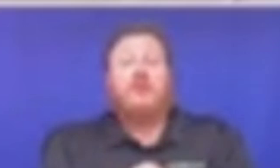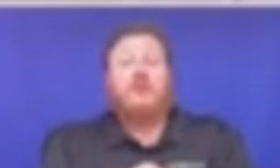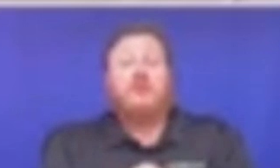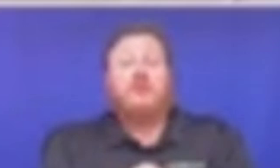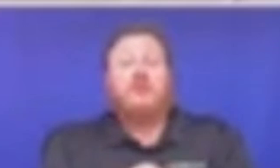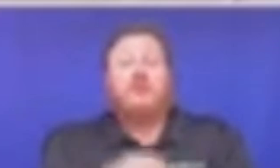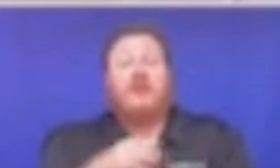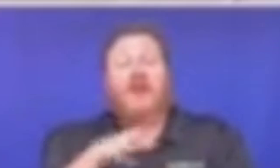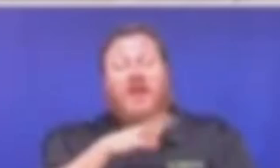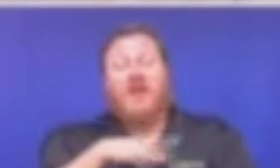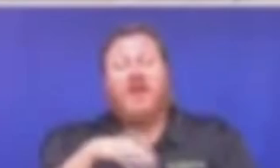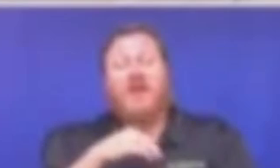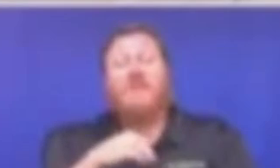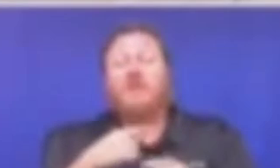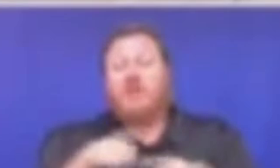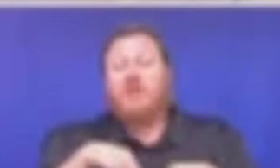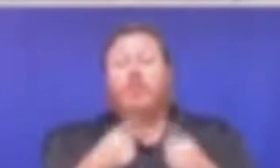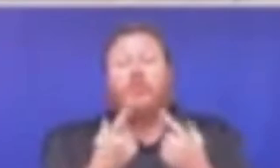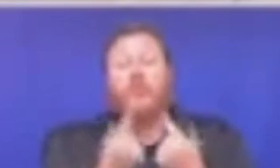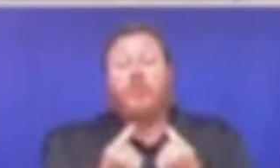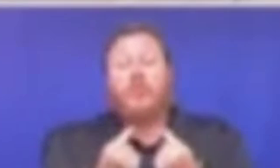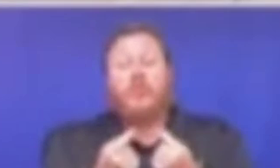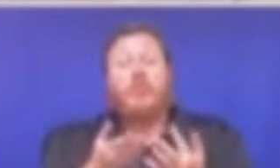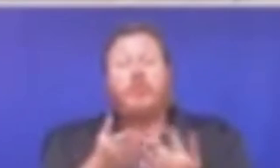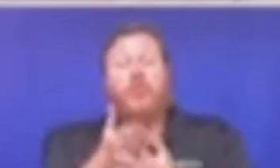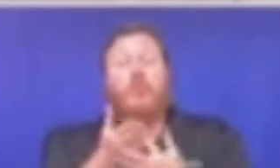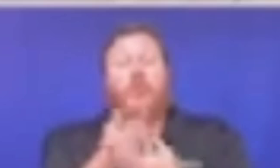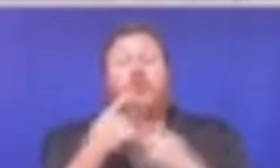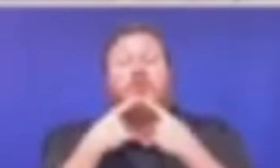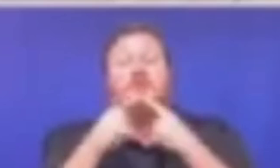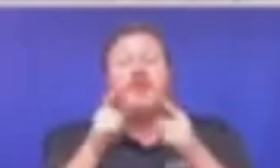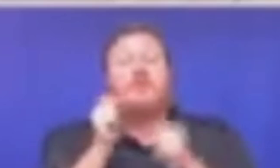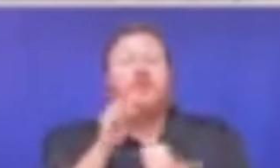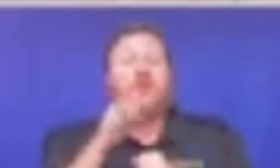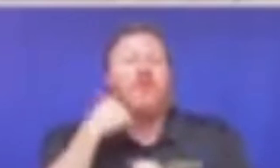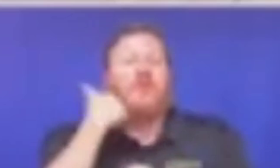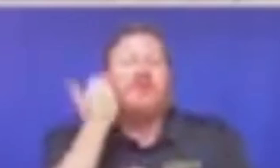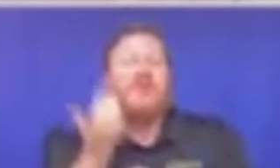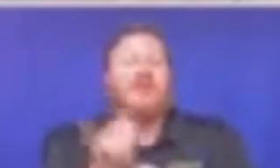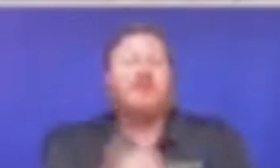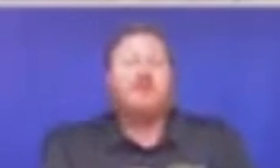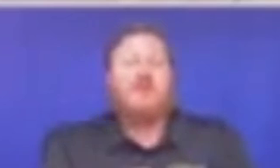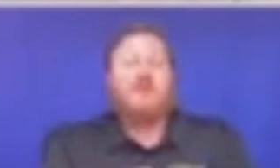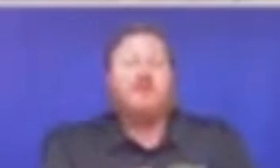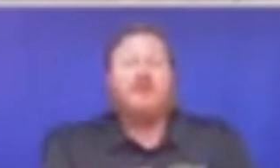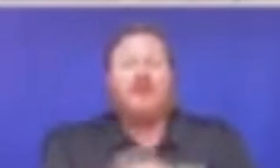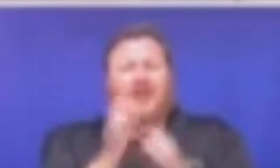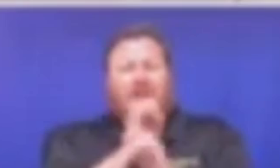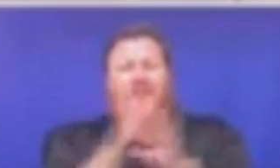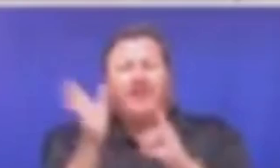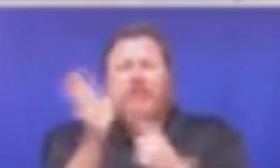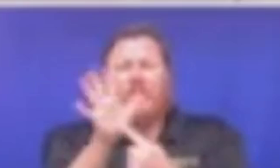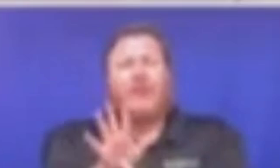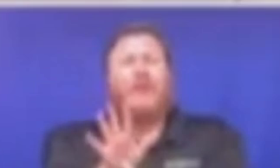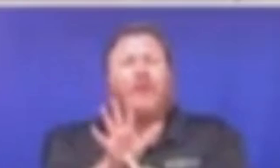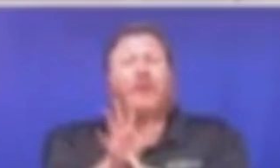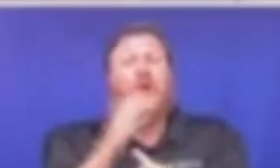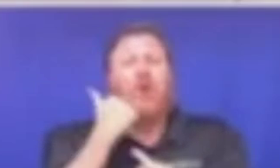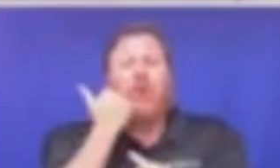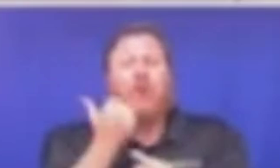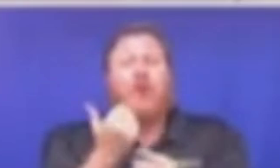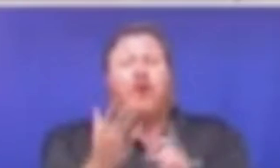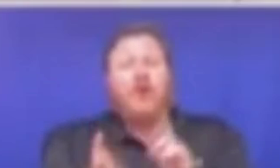underpinning everything that we are doing through the statement of intent, which is very clear in terms of what we need to